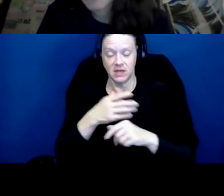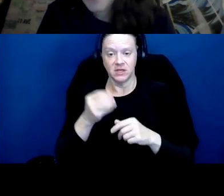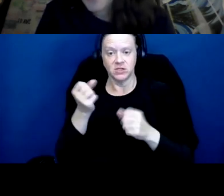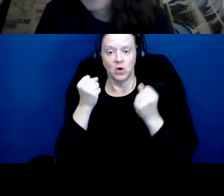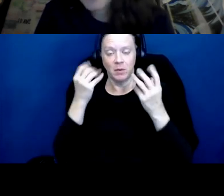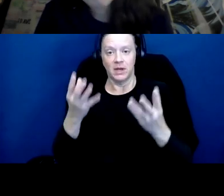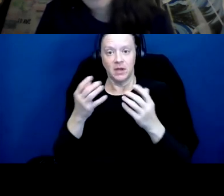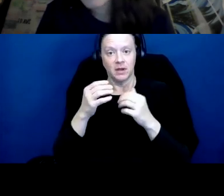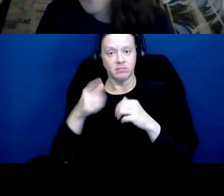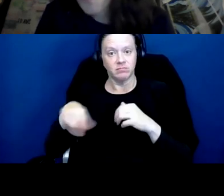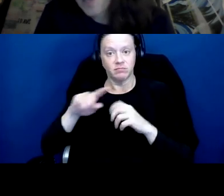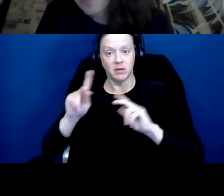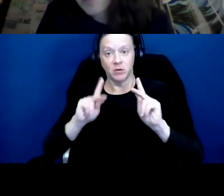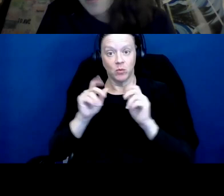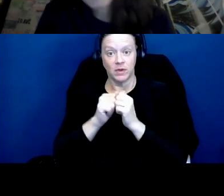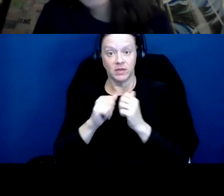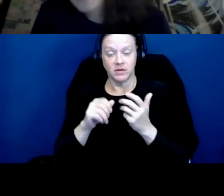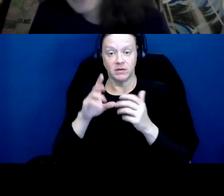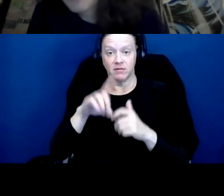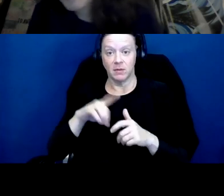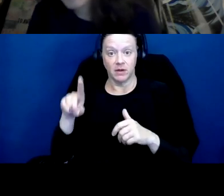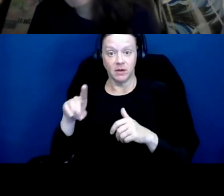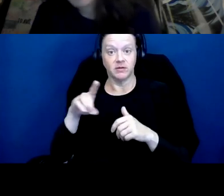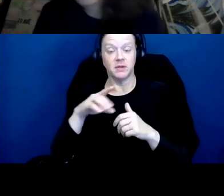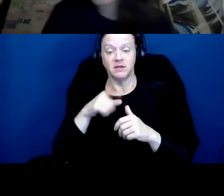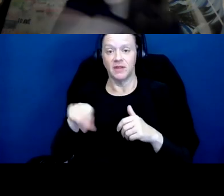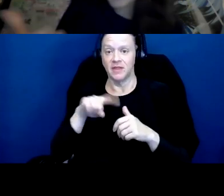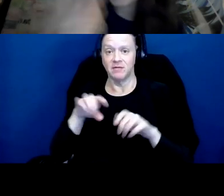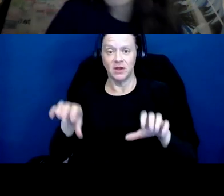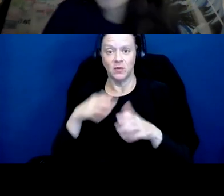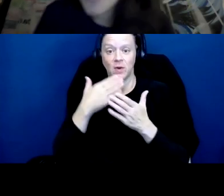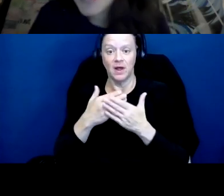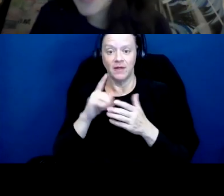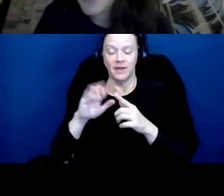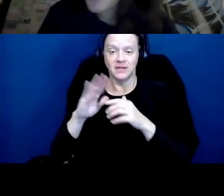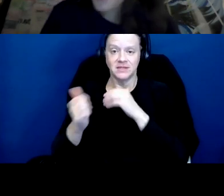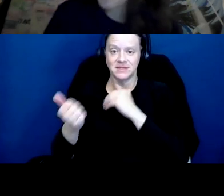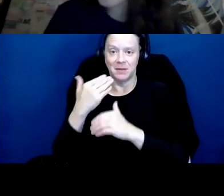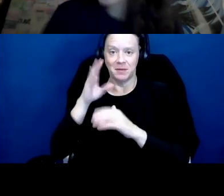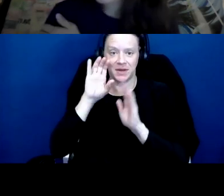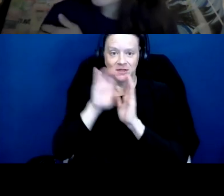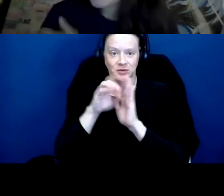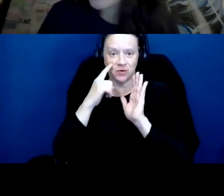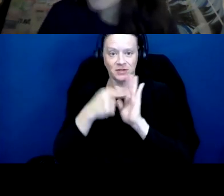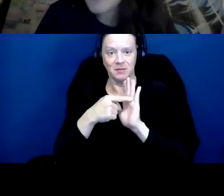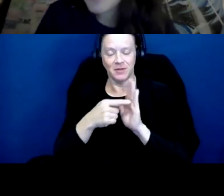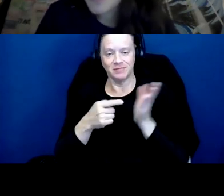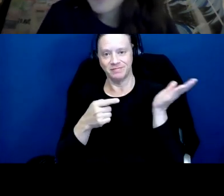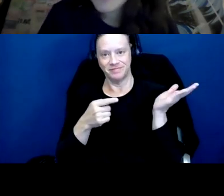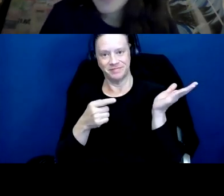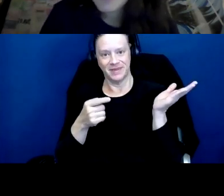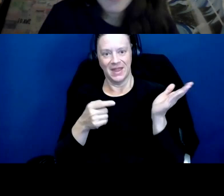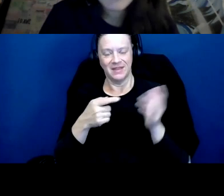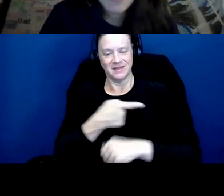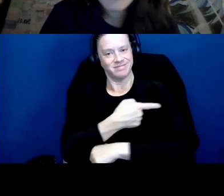vaccinated, and they have done so well. And so many of them send me pictures, like my friend here, proudly showing that they got